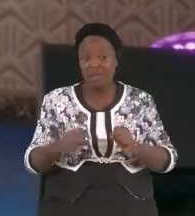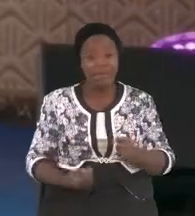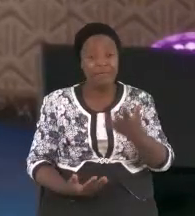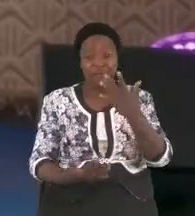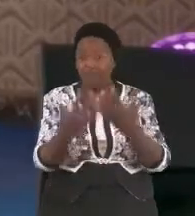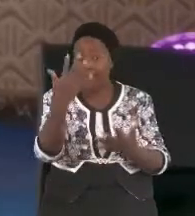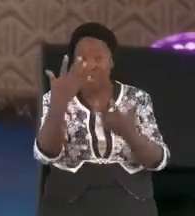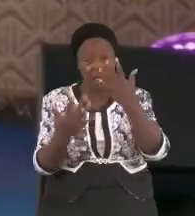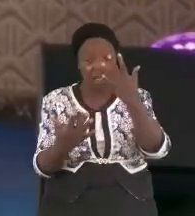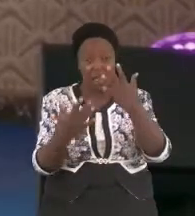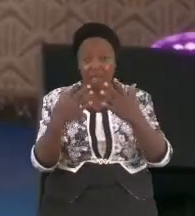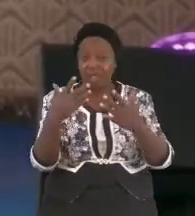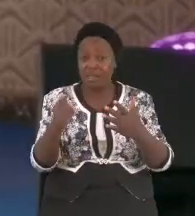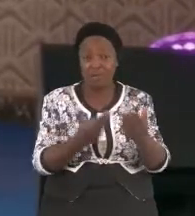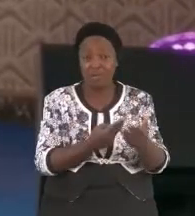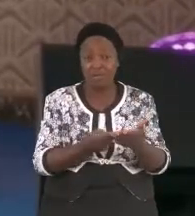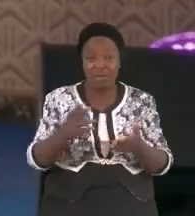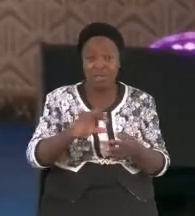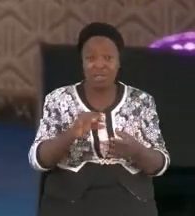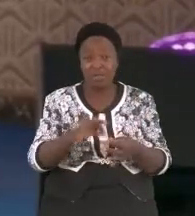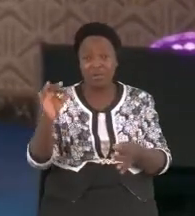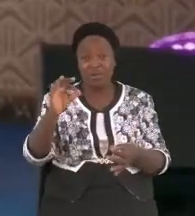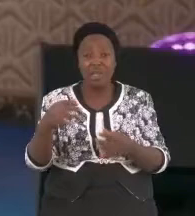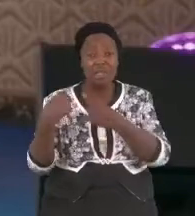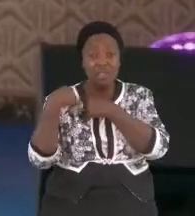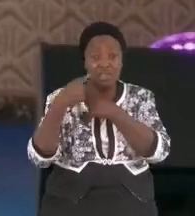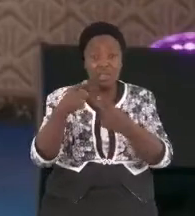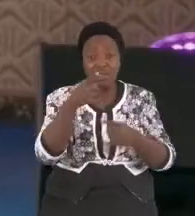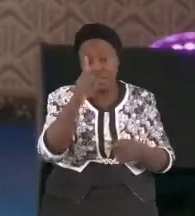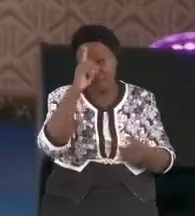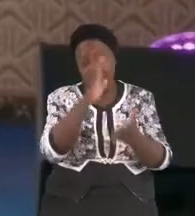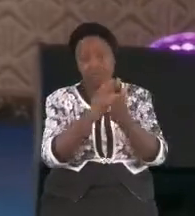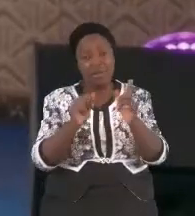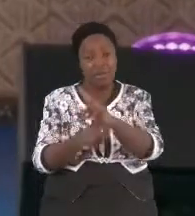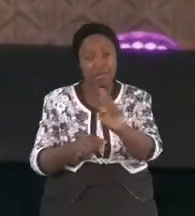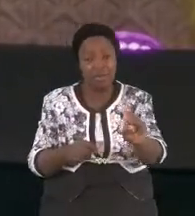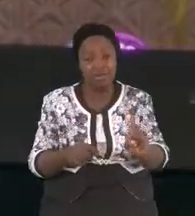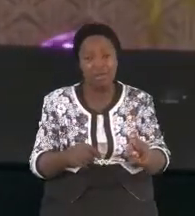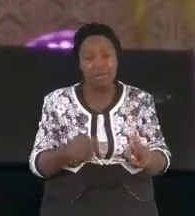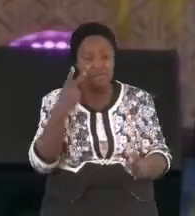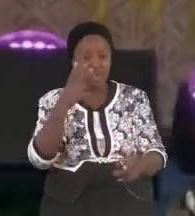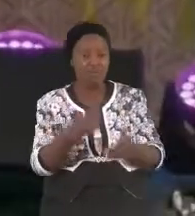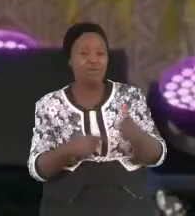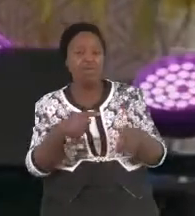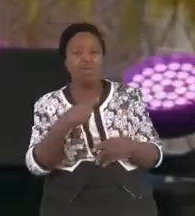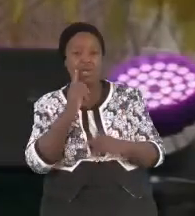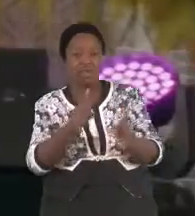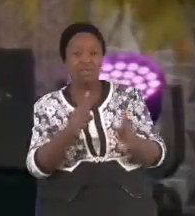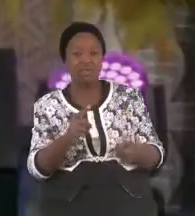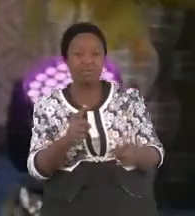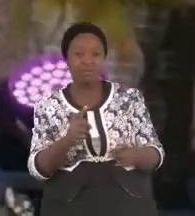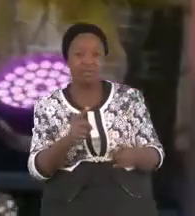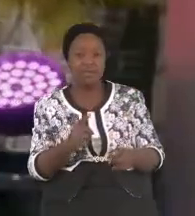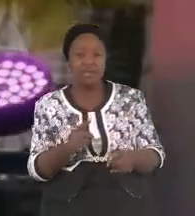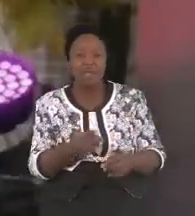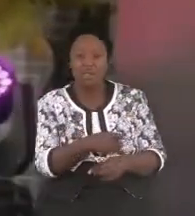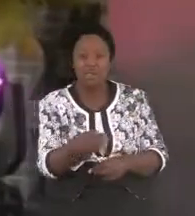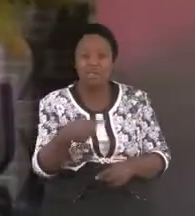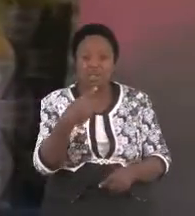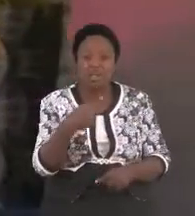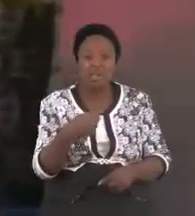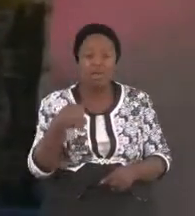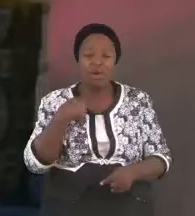the Holy Ghost, since ye believe? Look at what they said. They said, we have